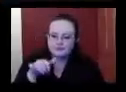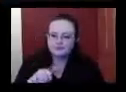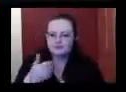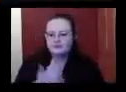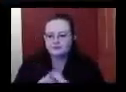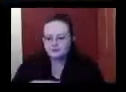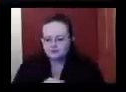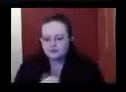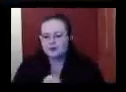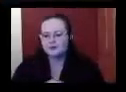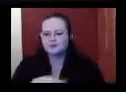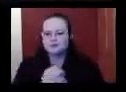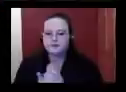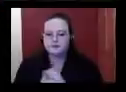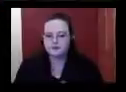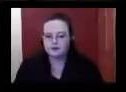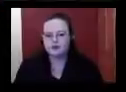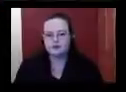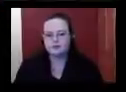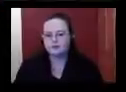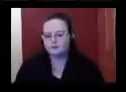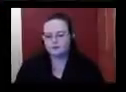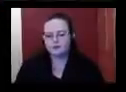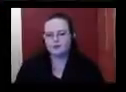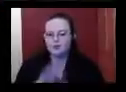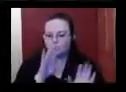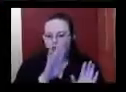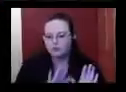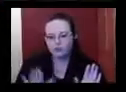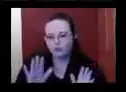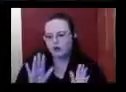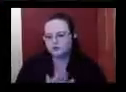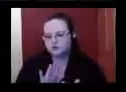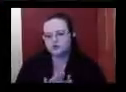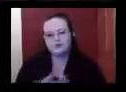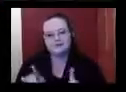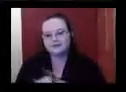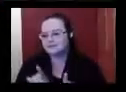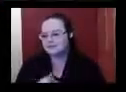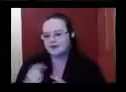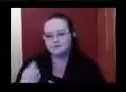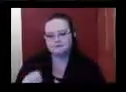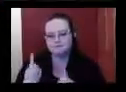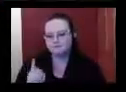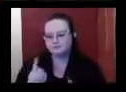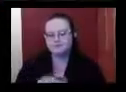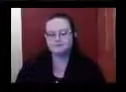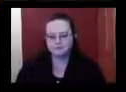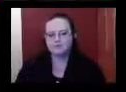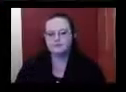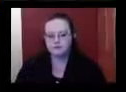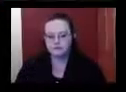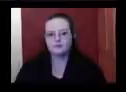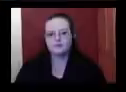dispensers throughout the schools. So that won't be a change from last year. We'll continue along with that process.